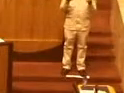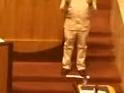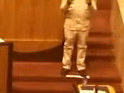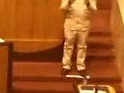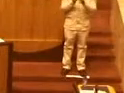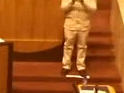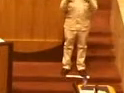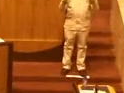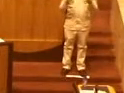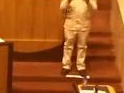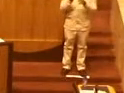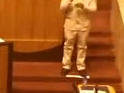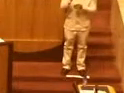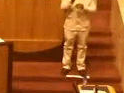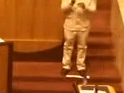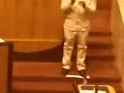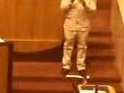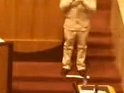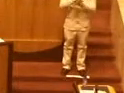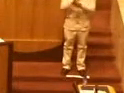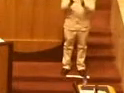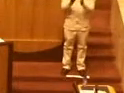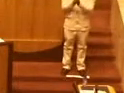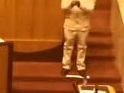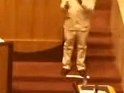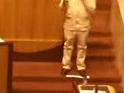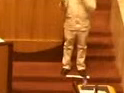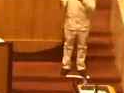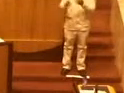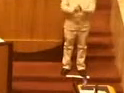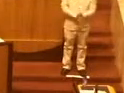Province together. I thank you.